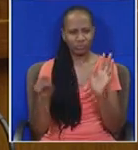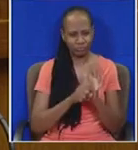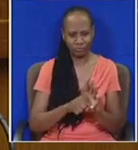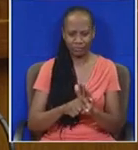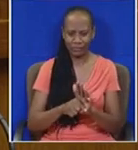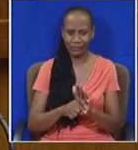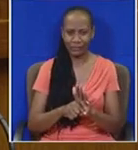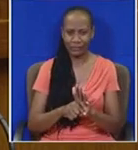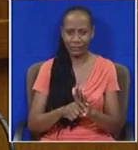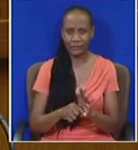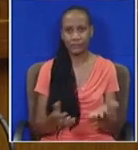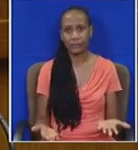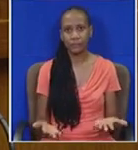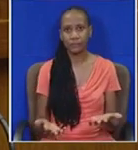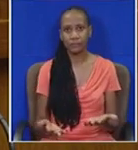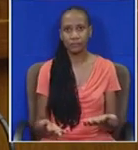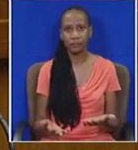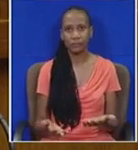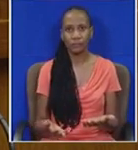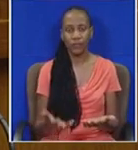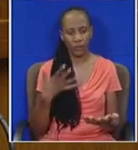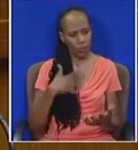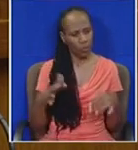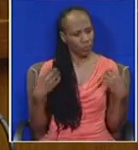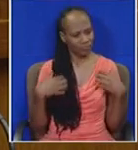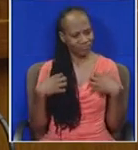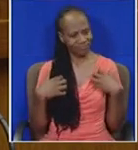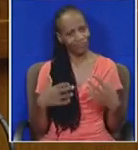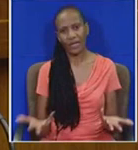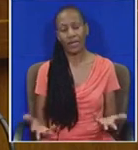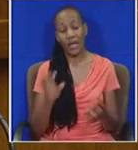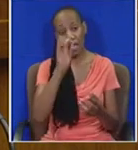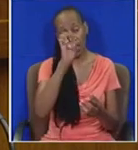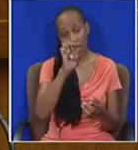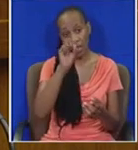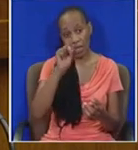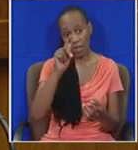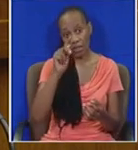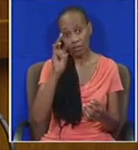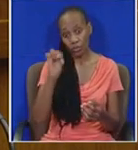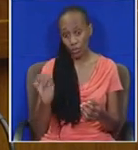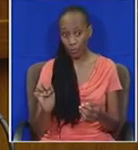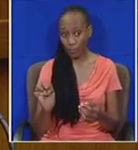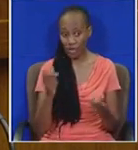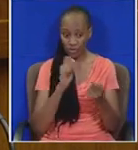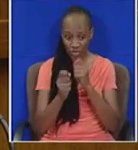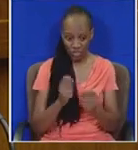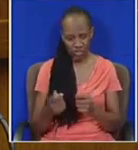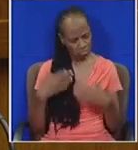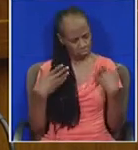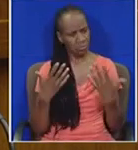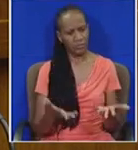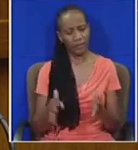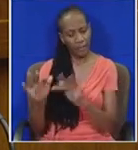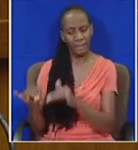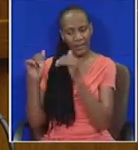fiscus. Indeed, we are encouraged by some of the changes we have witnessed at Eskom, and Parliament must take some credit for